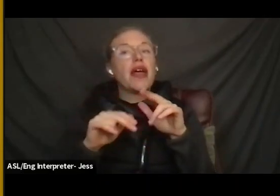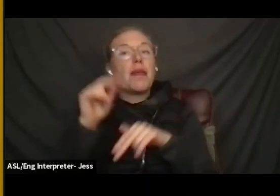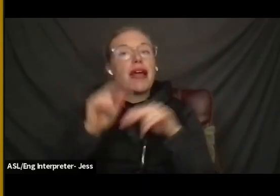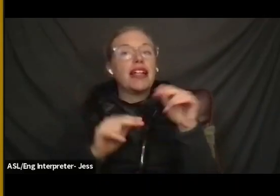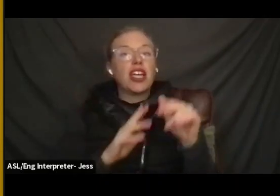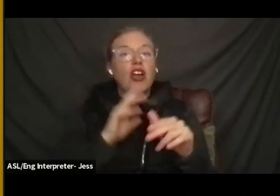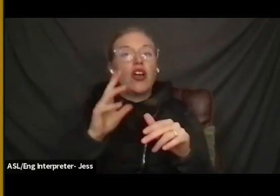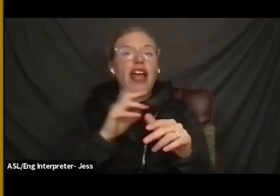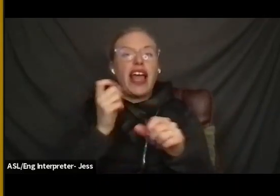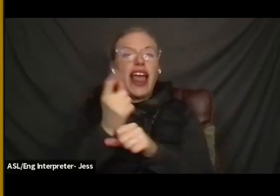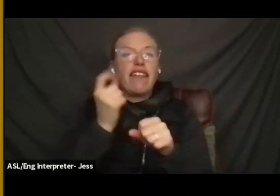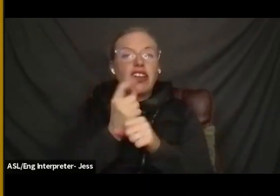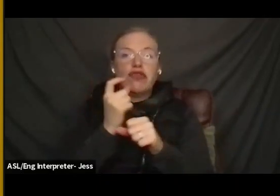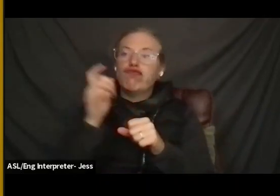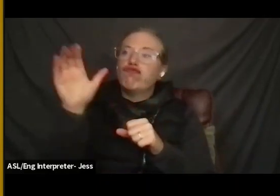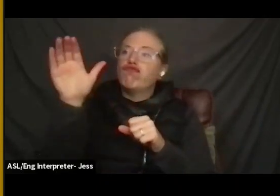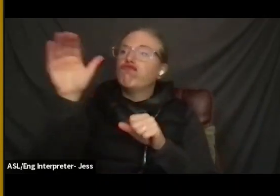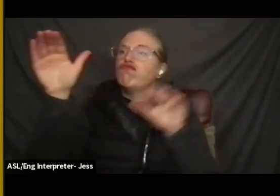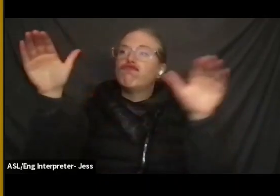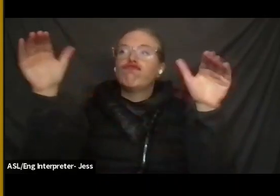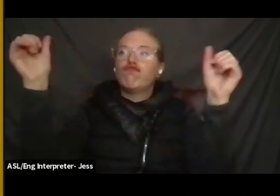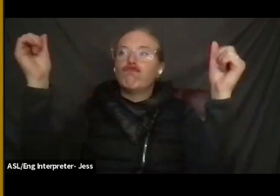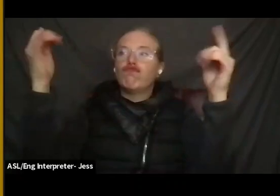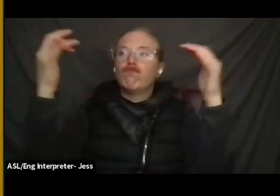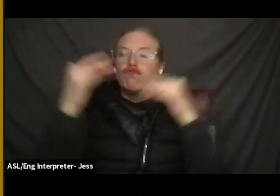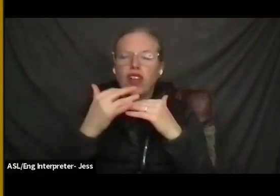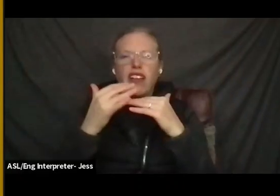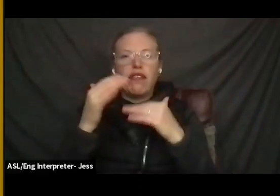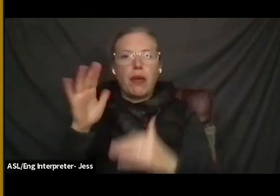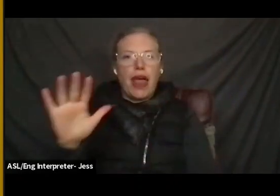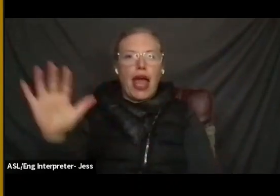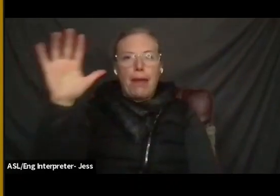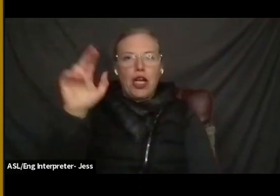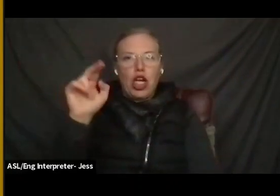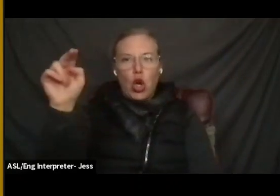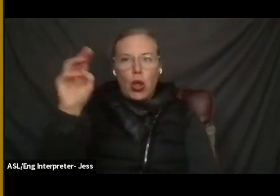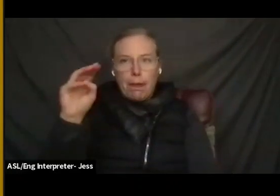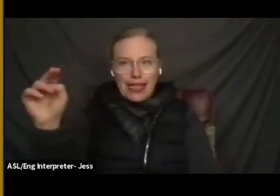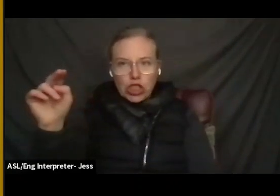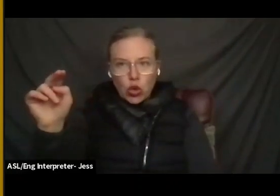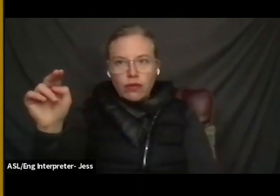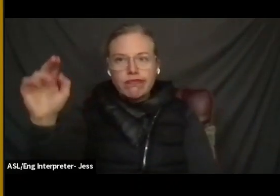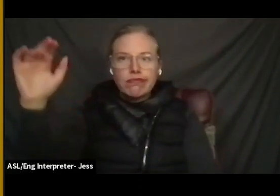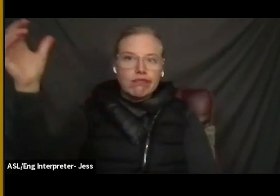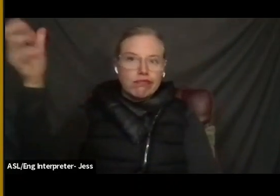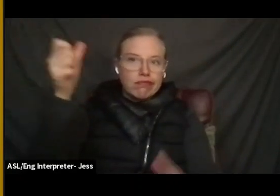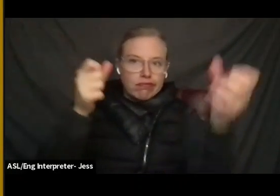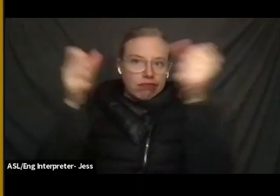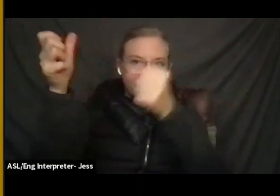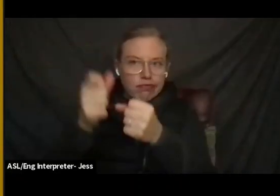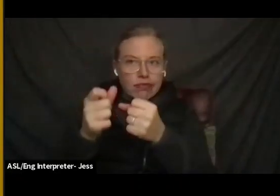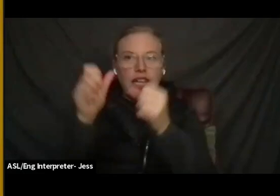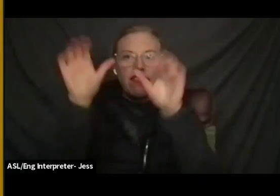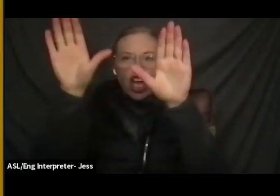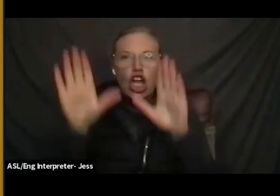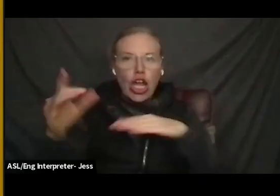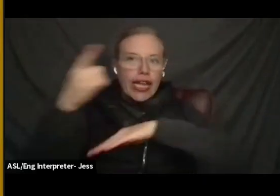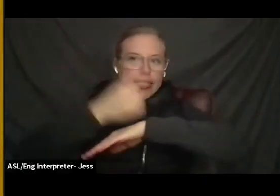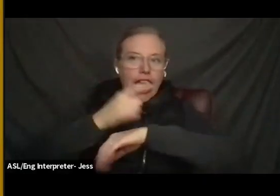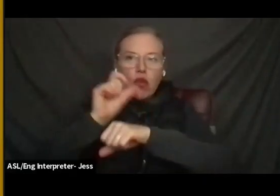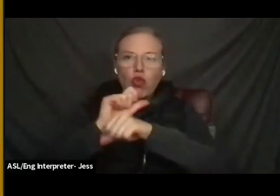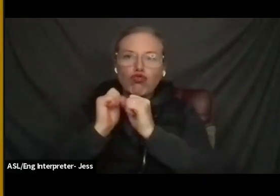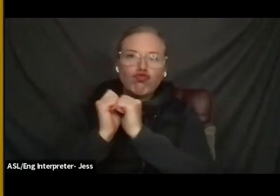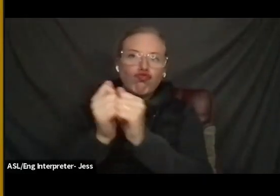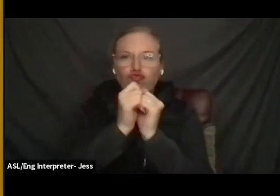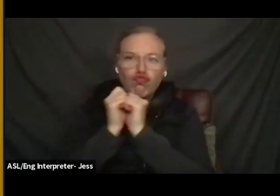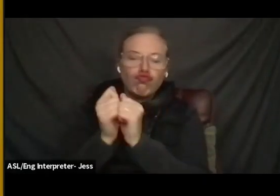officials annually from all across the upper northern Minnesota and pull them together. They have a great day working together.